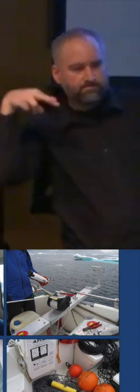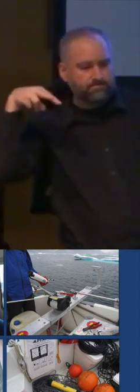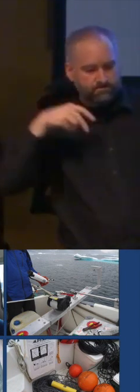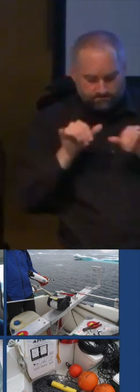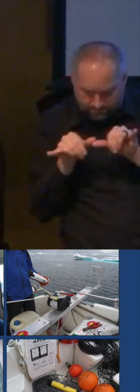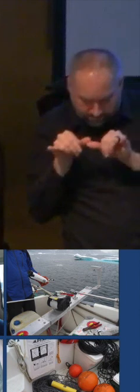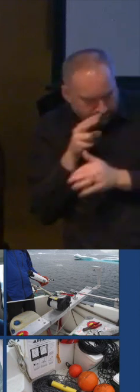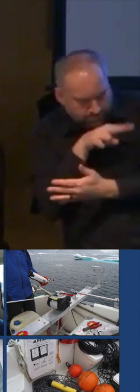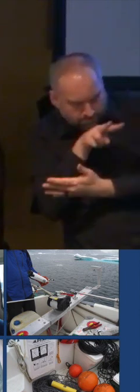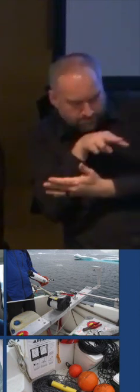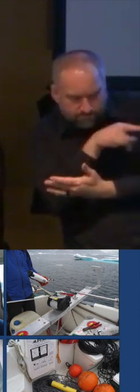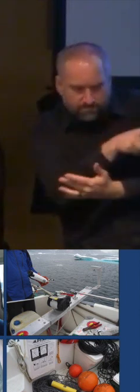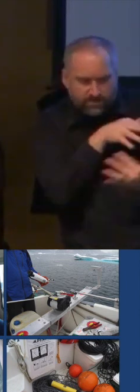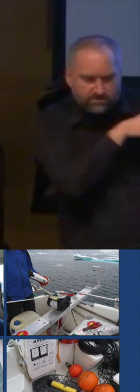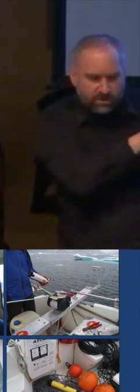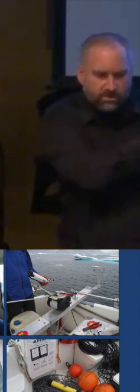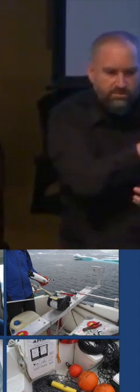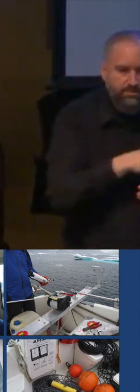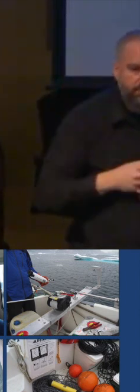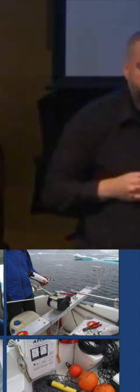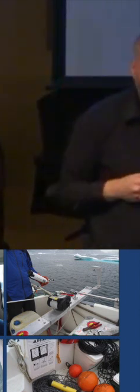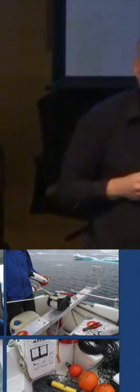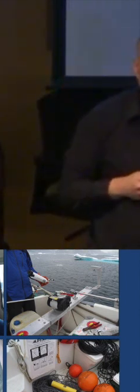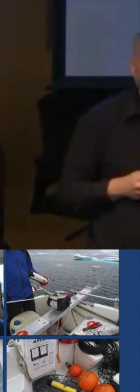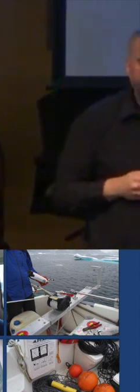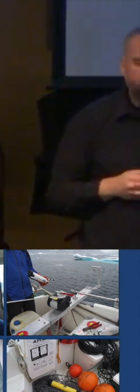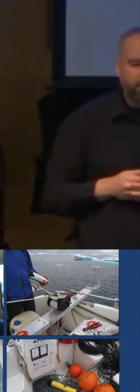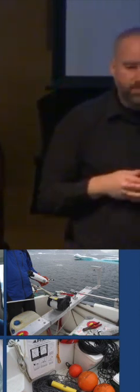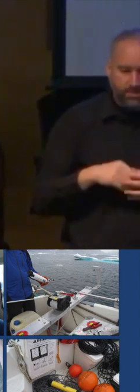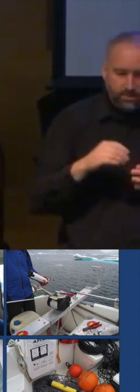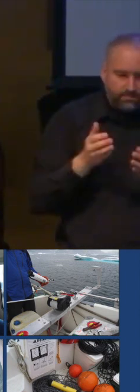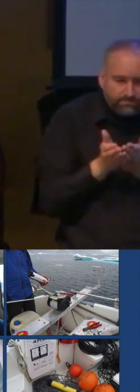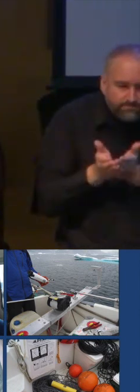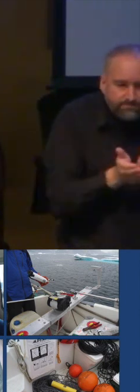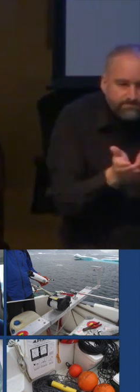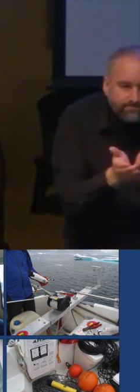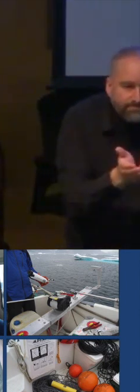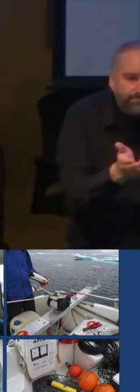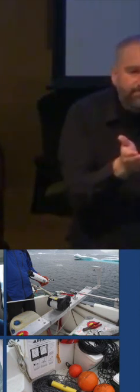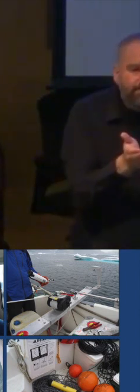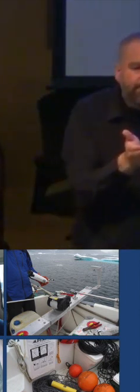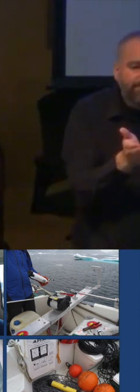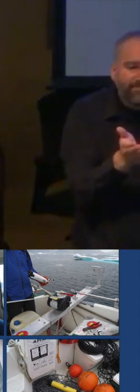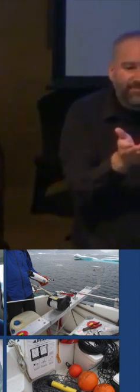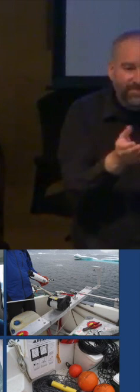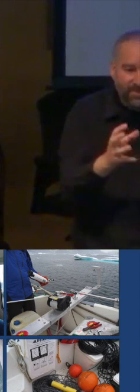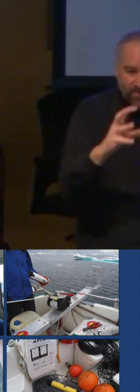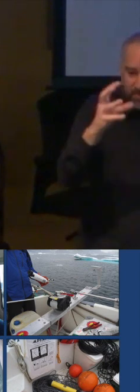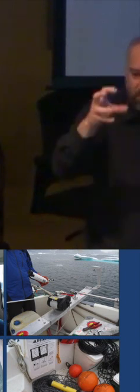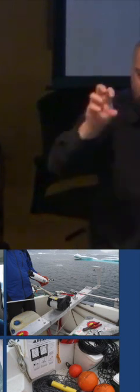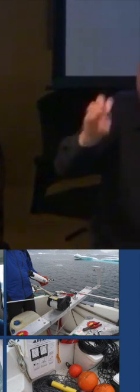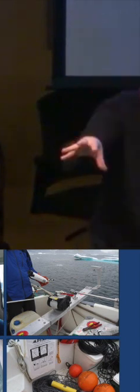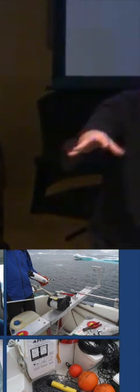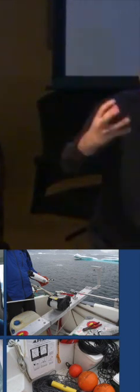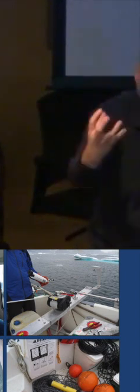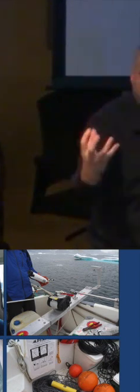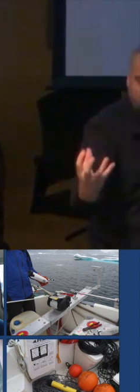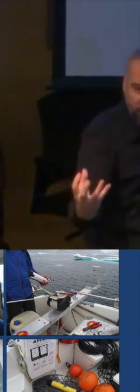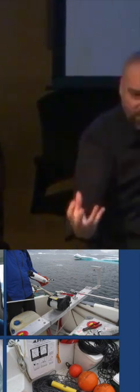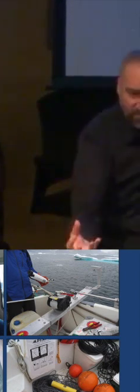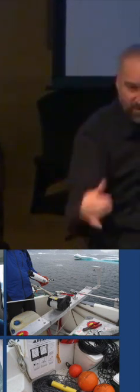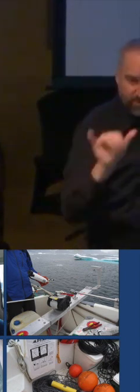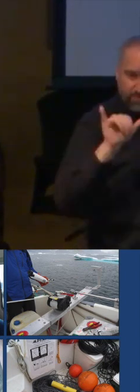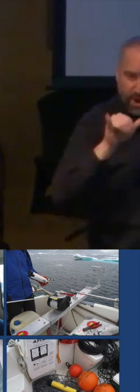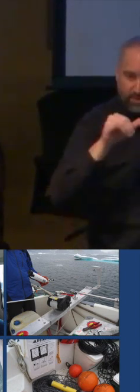our way inside the water to the fjord, and lowered an instrument that measures temperature and salinity.